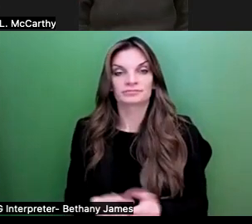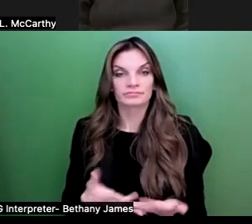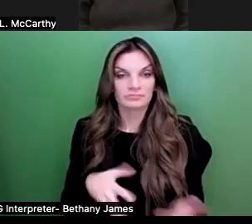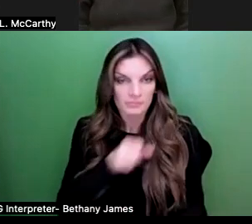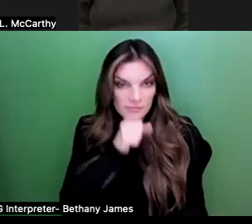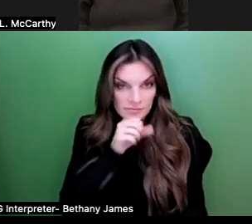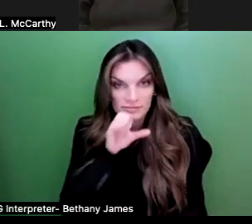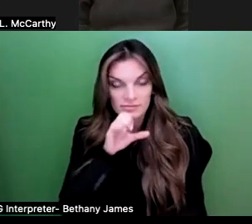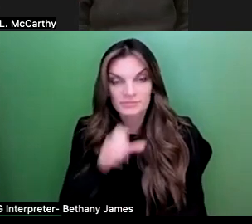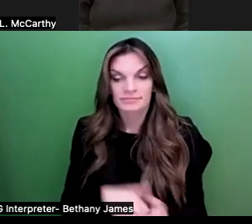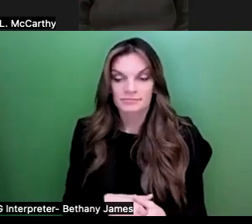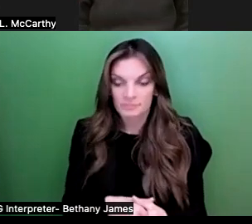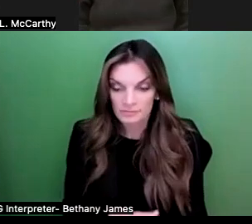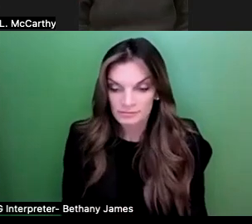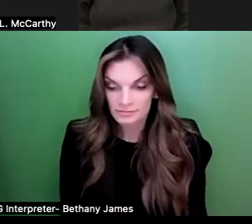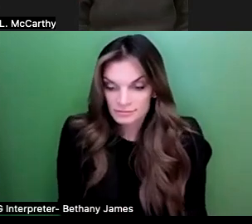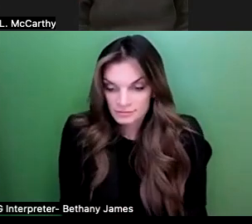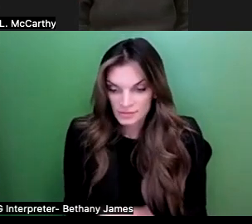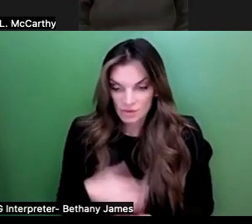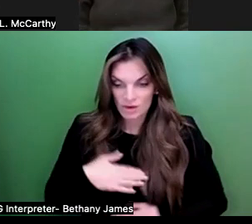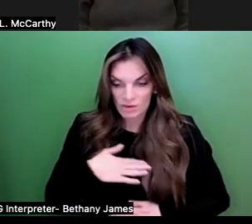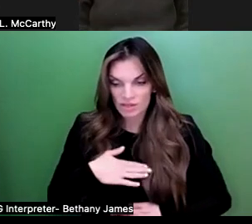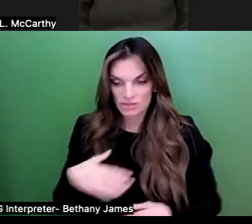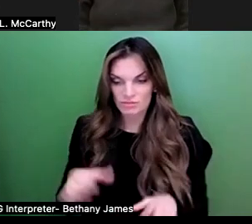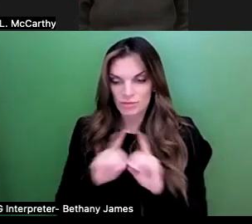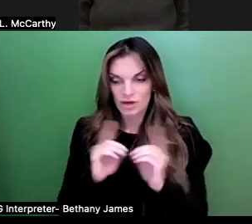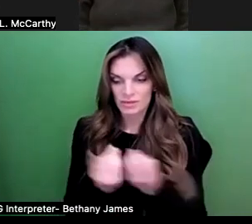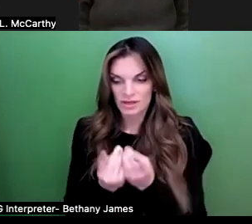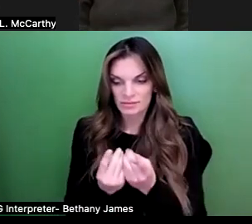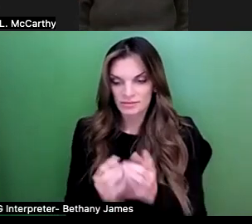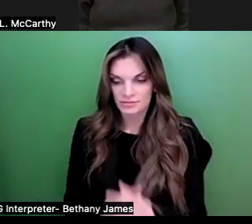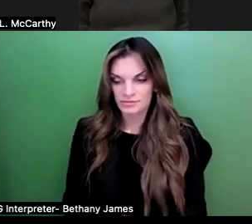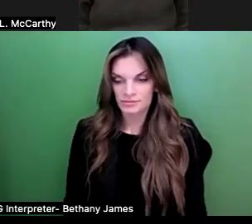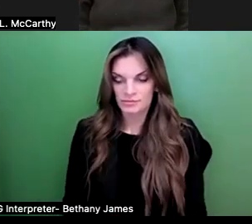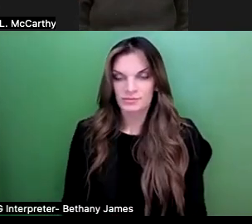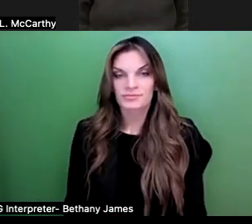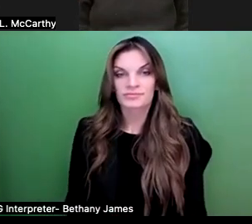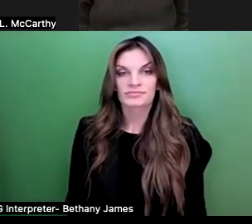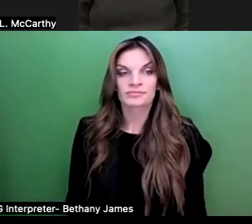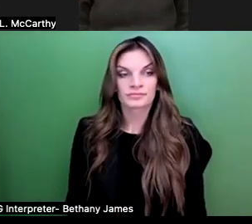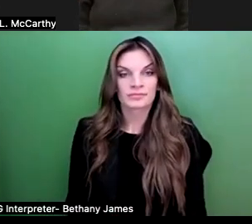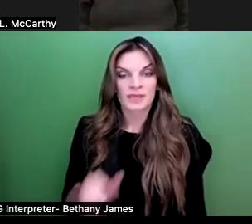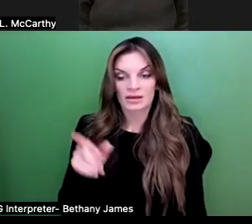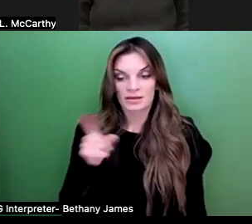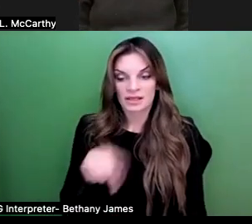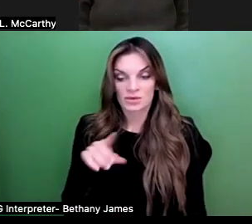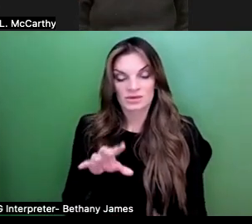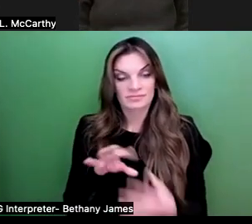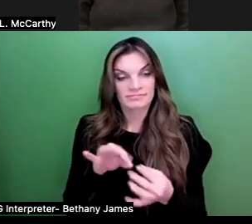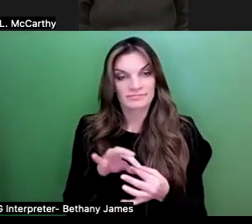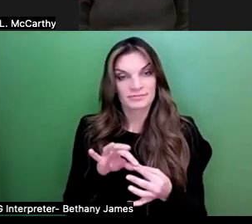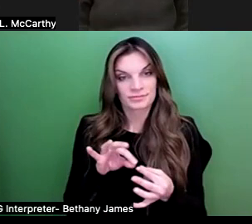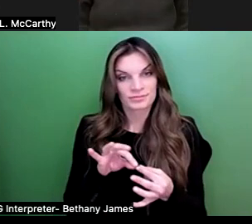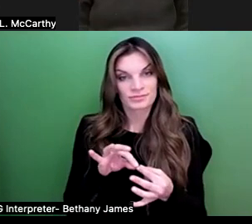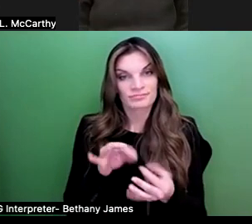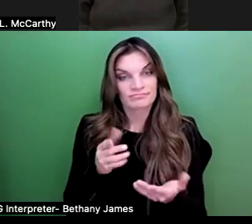with in the recreation department. I fully believe that you have to be in there to hear what people are saying. I do that. I believe